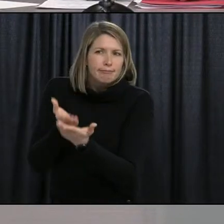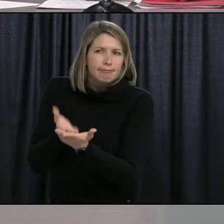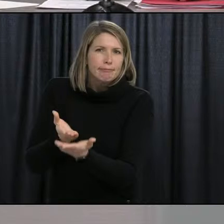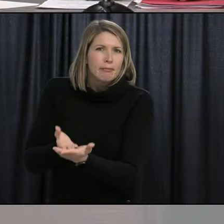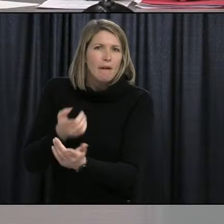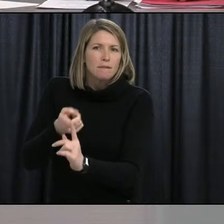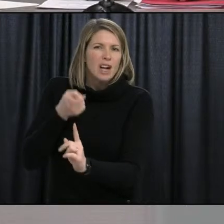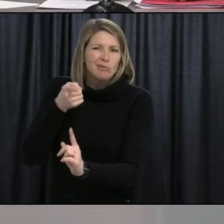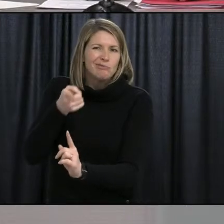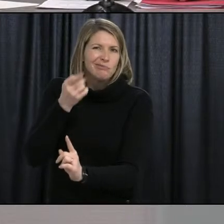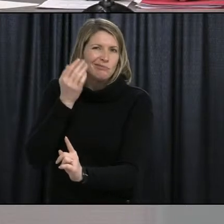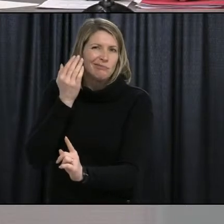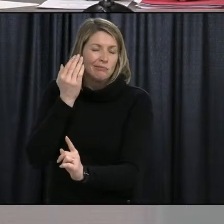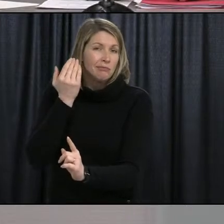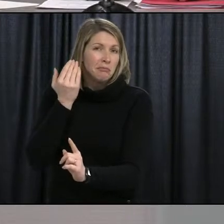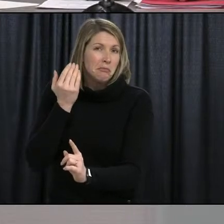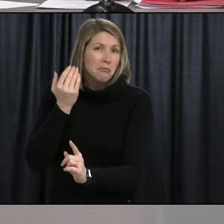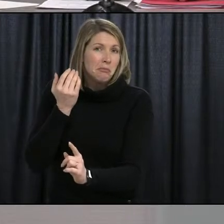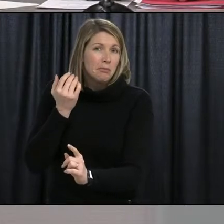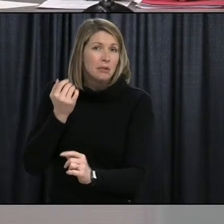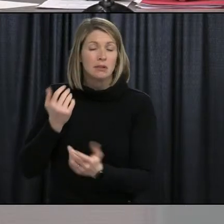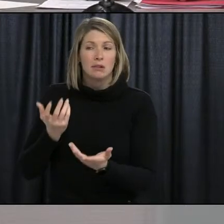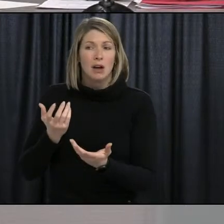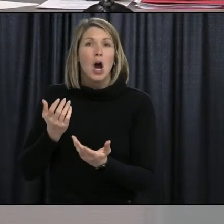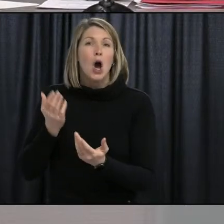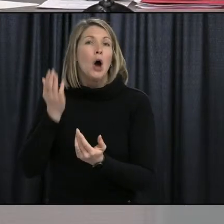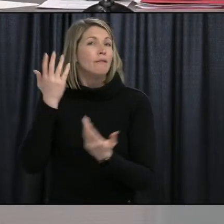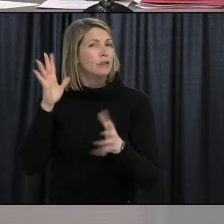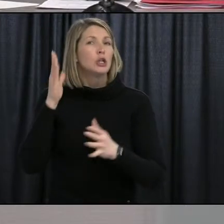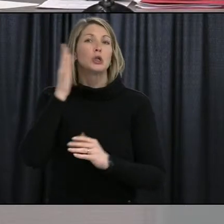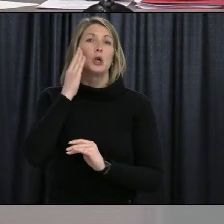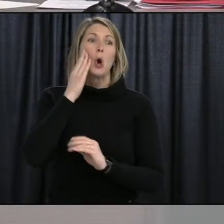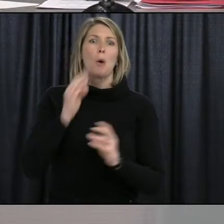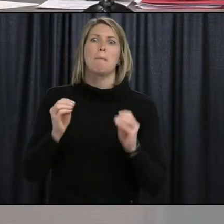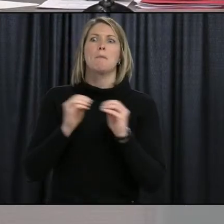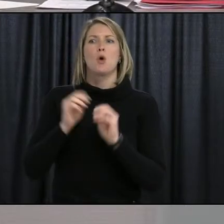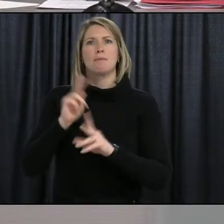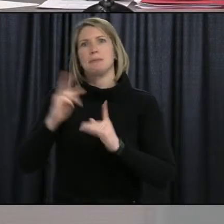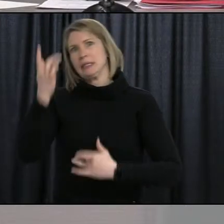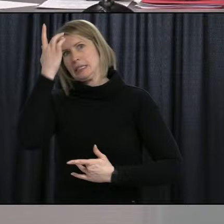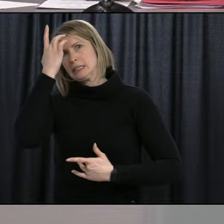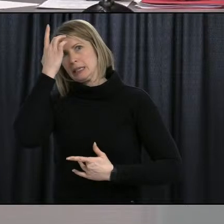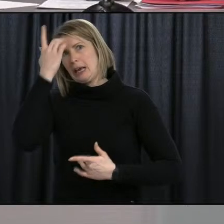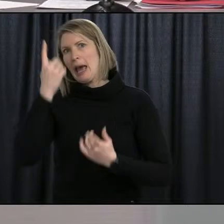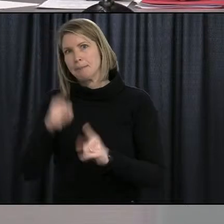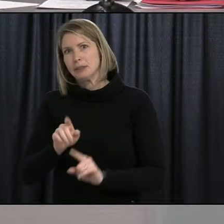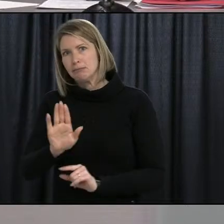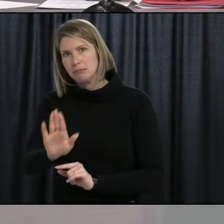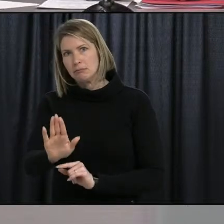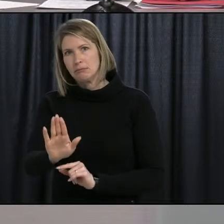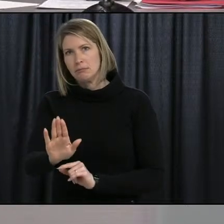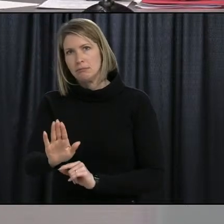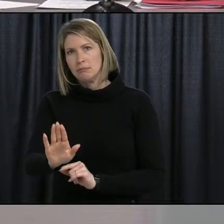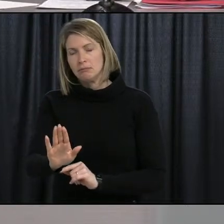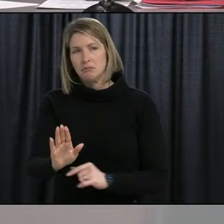suggests there's a higher infection rate, but whether or not it's more dangerous is still,